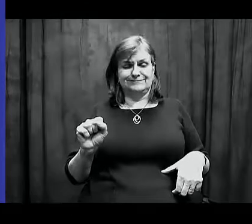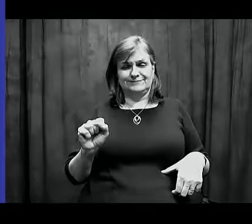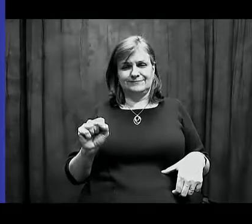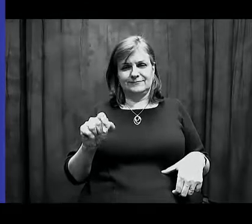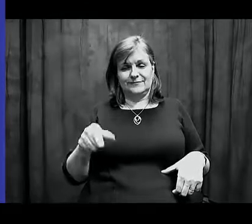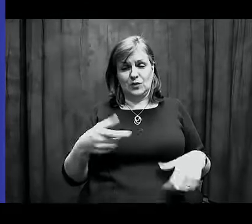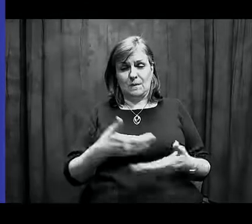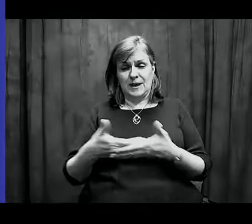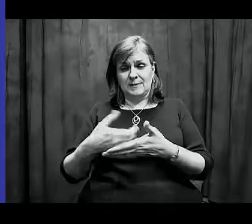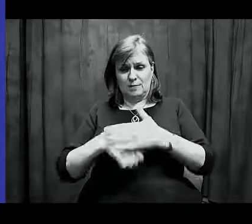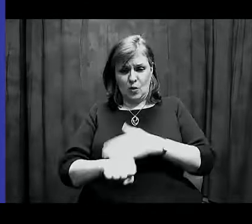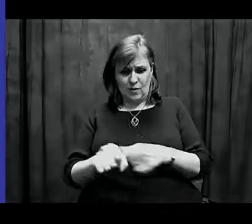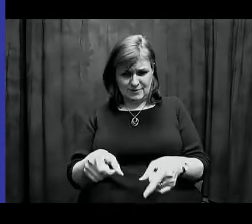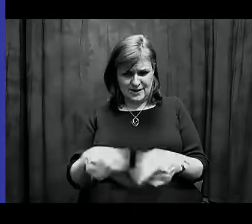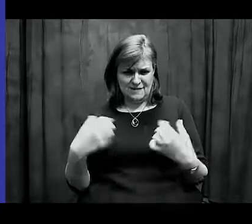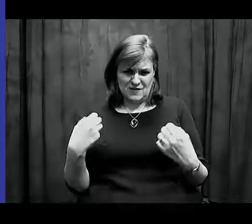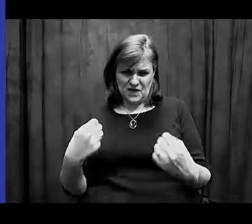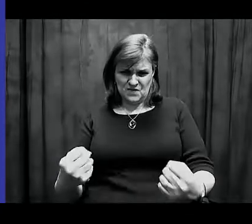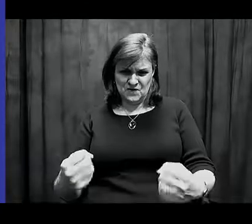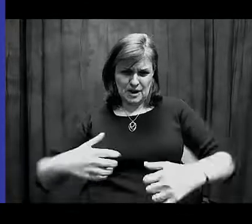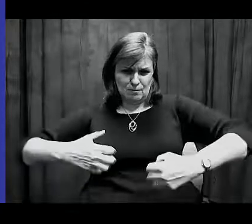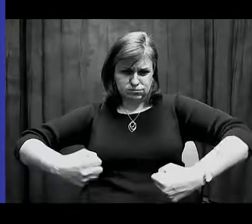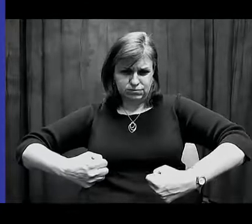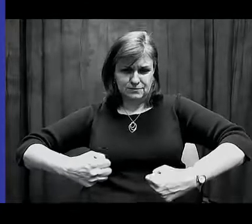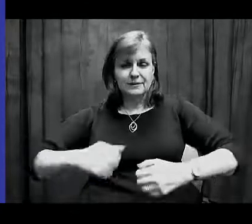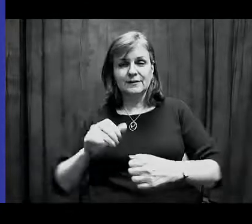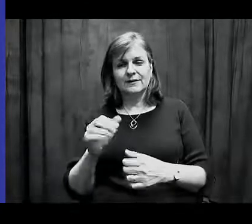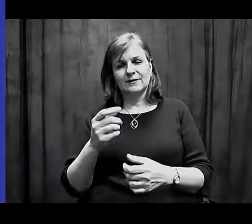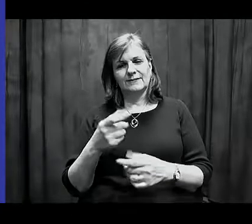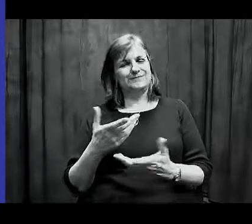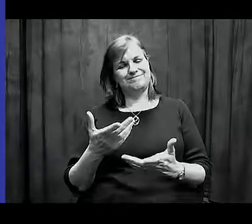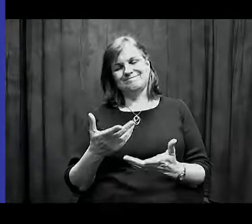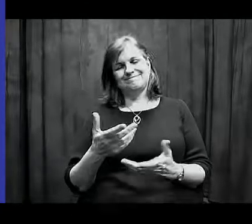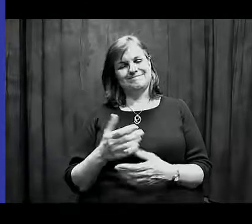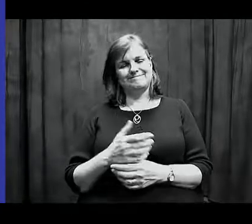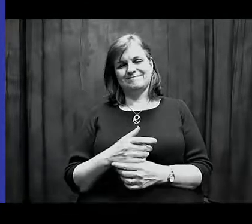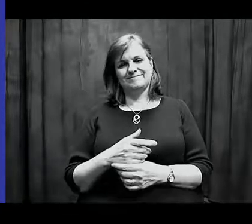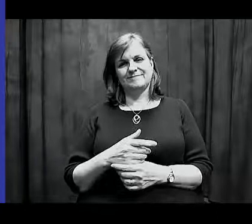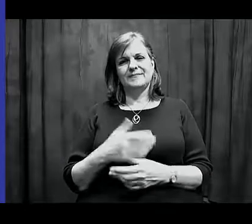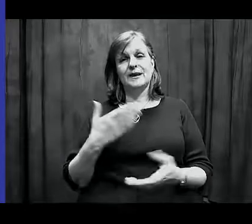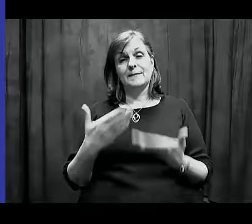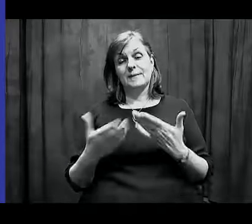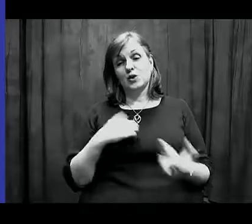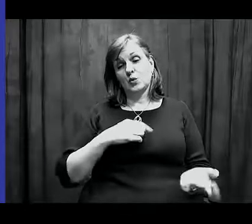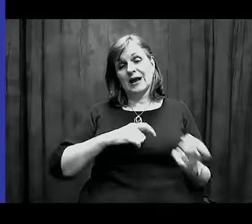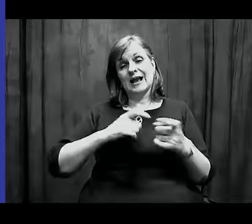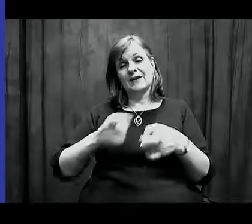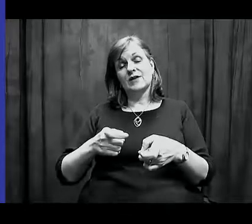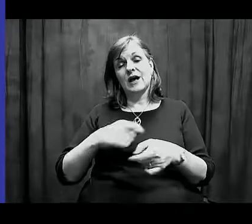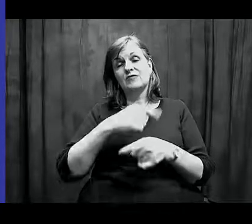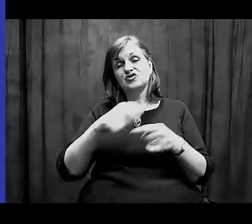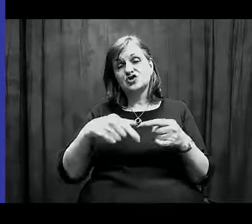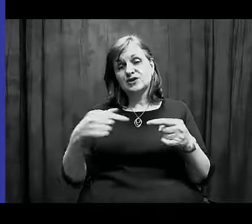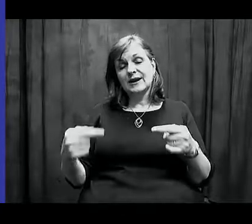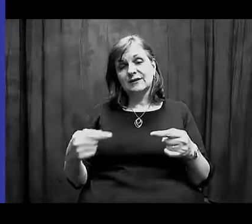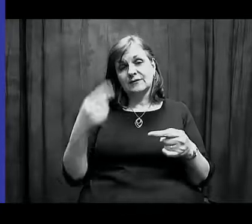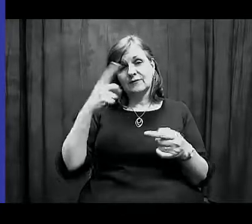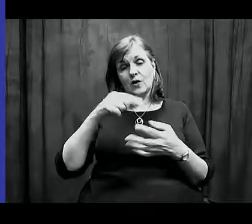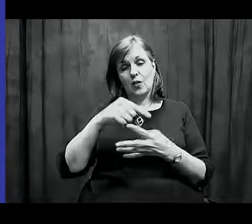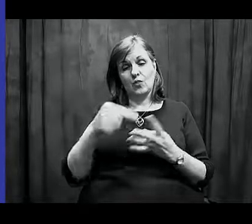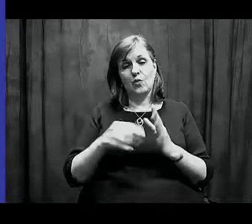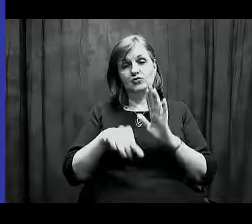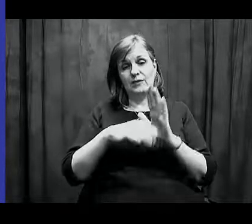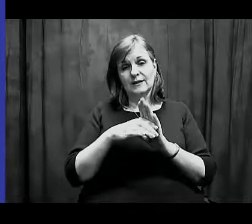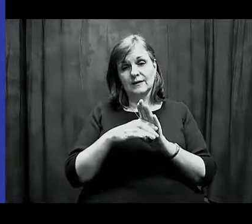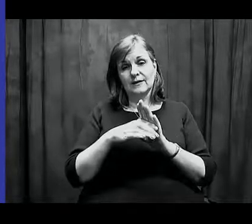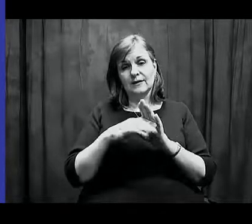abs. They would be very, very fit straight out of the womb. Well, while your you may be passing on